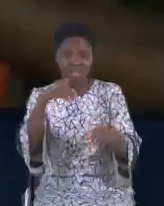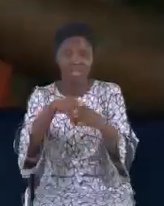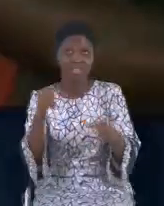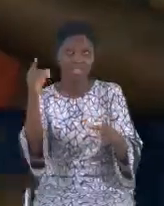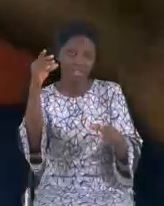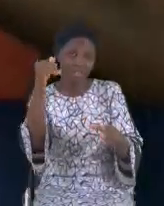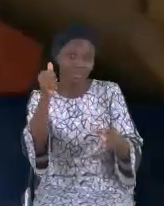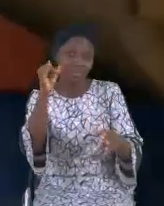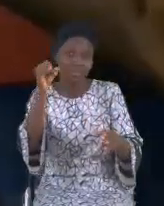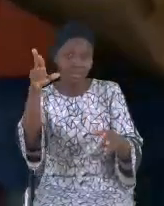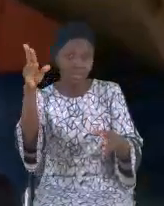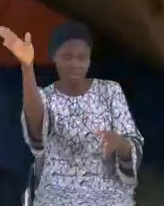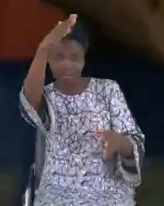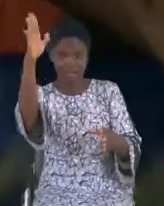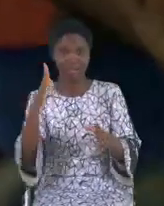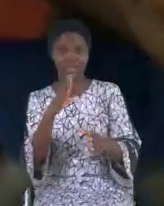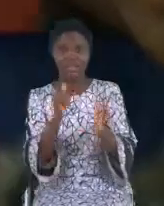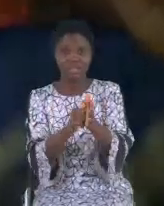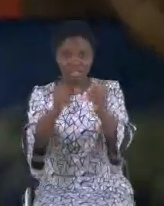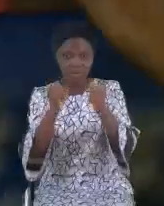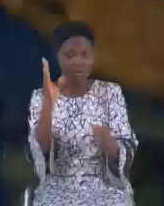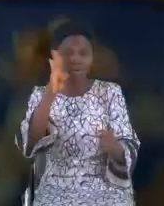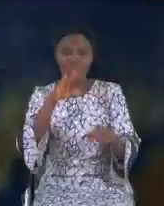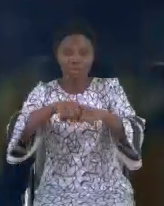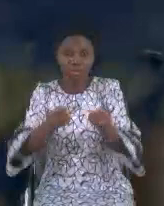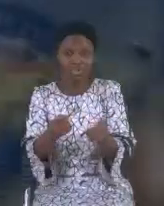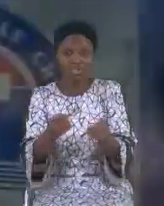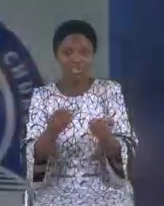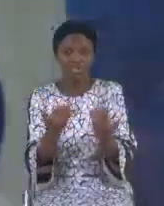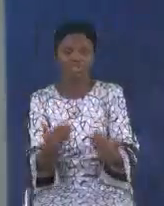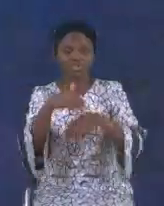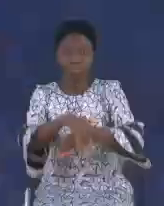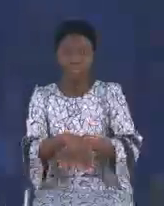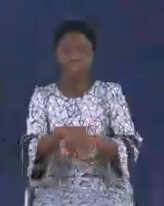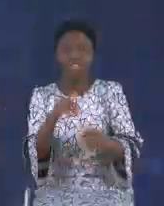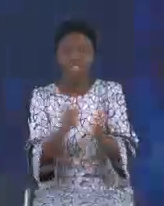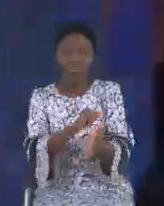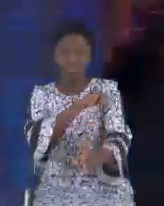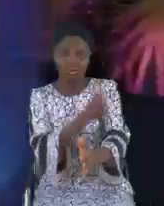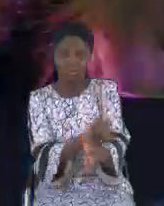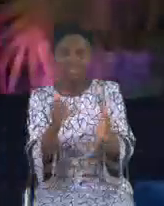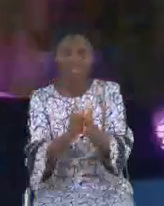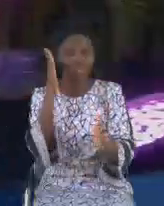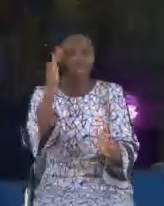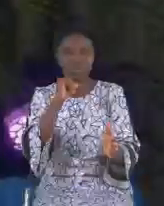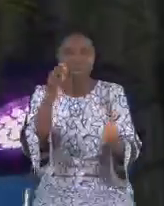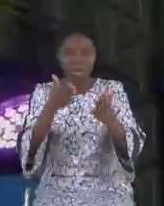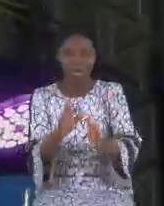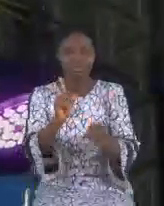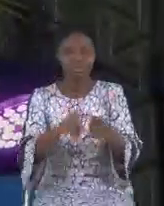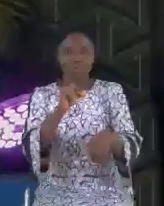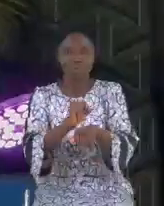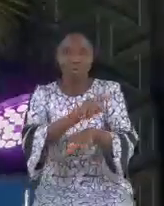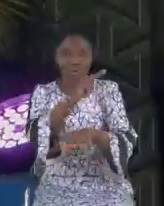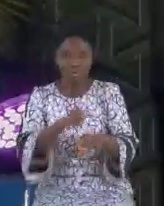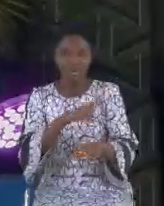tonight. That authority in your life that doesn't allow you to walk normal like everybody walks normal, and that evil